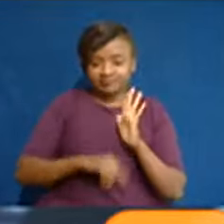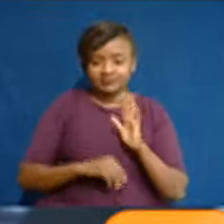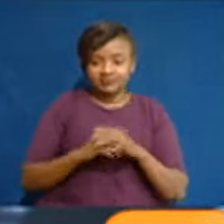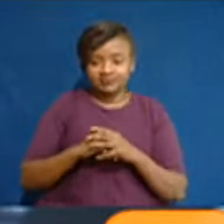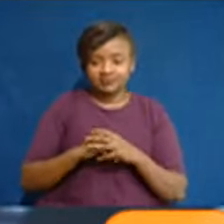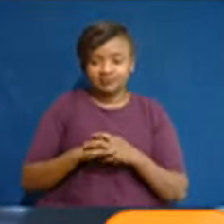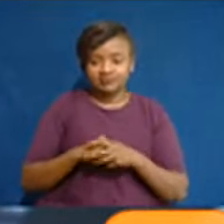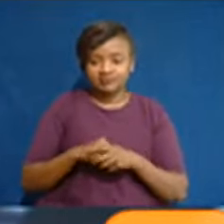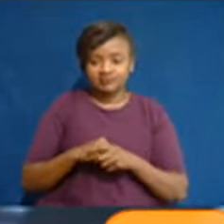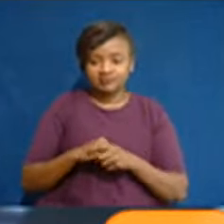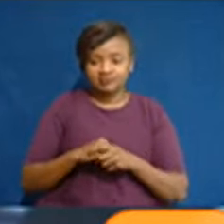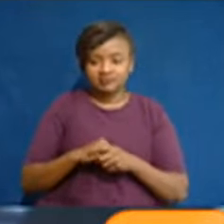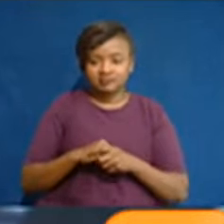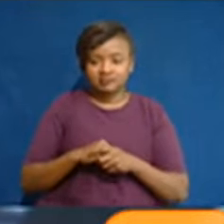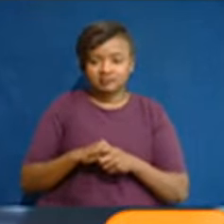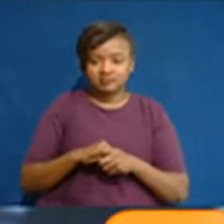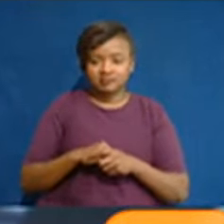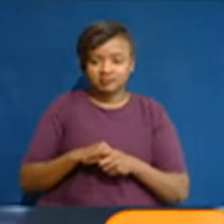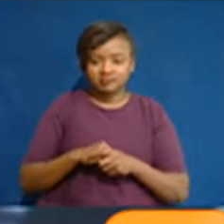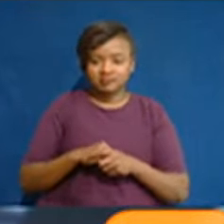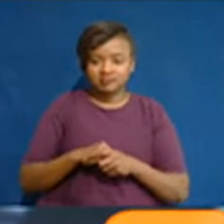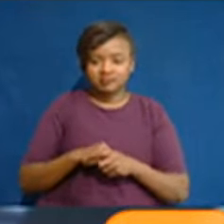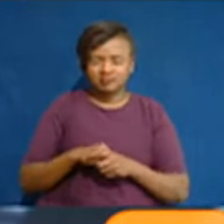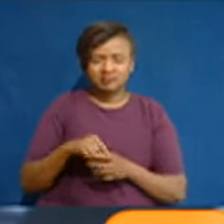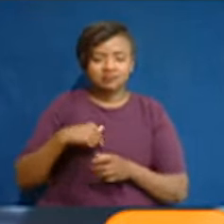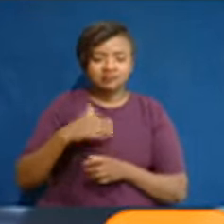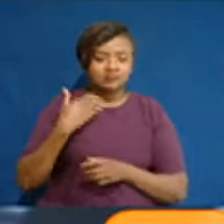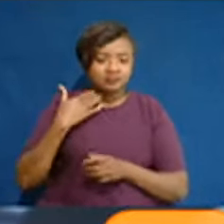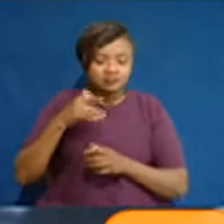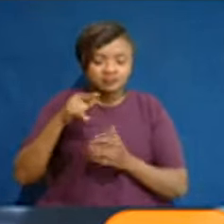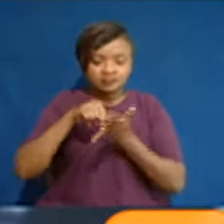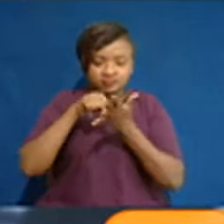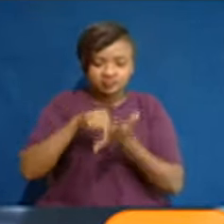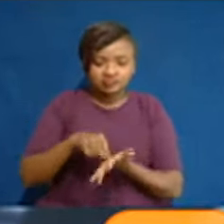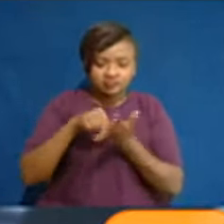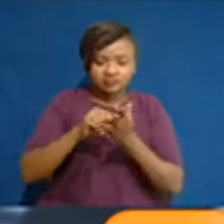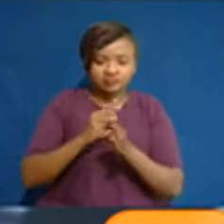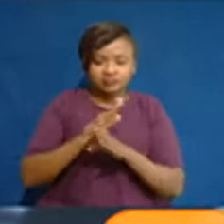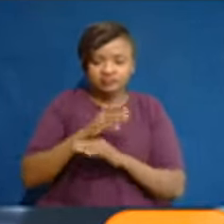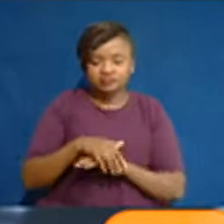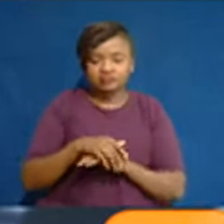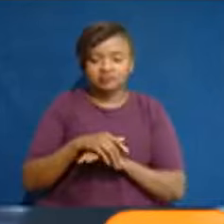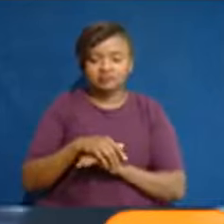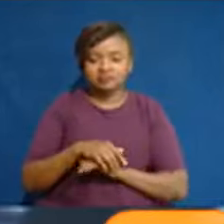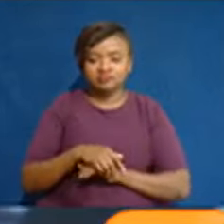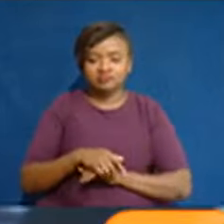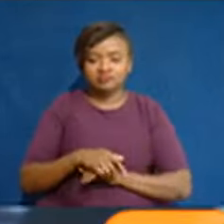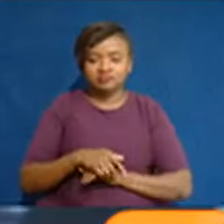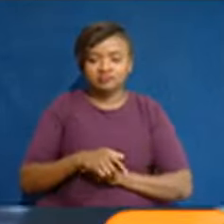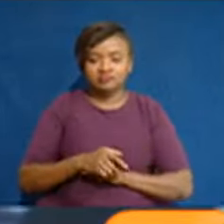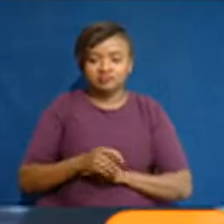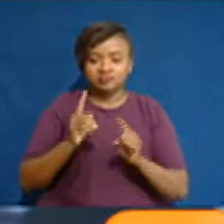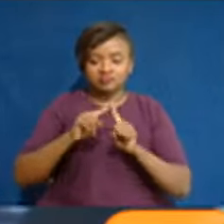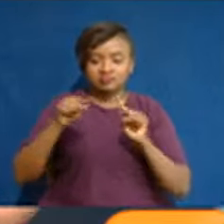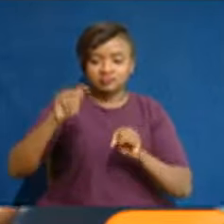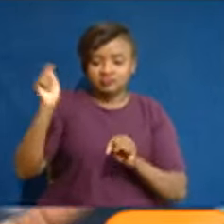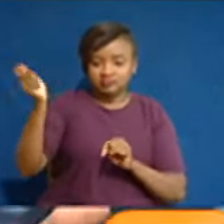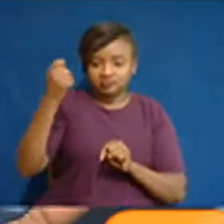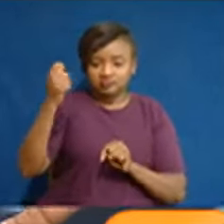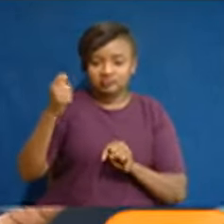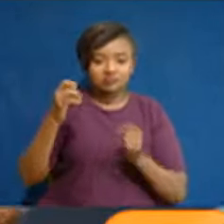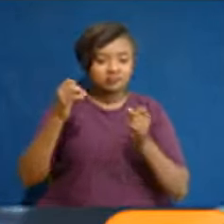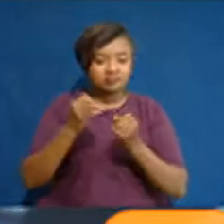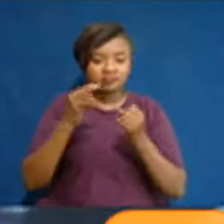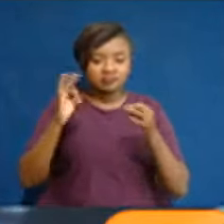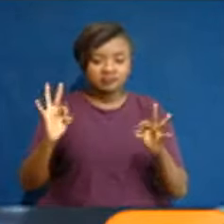I don't want to overemphasize this because it has such major implications for an important section of Kenya is a free and liberal